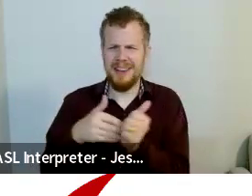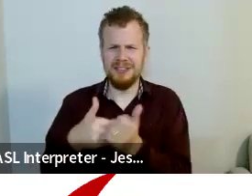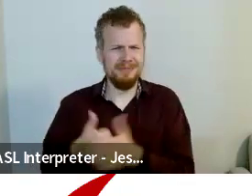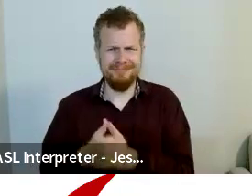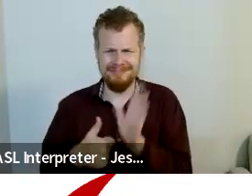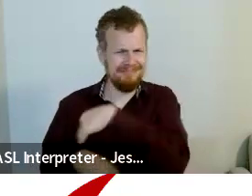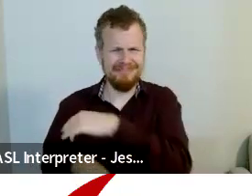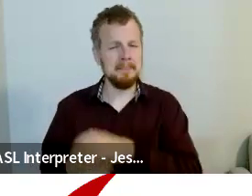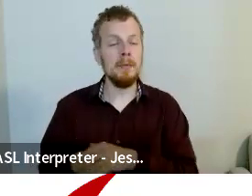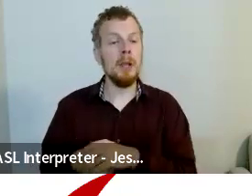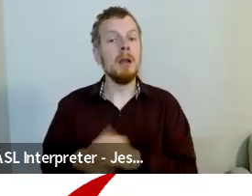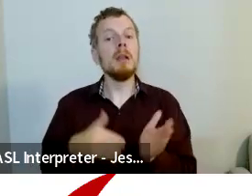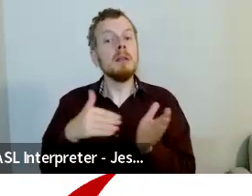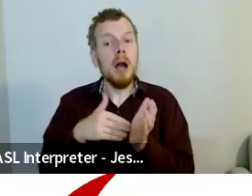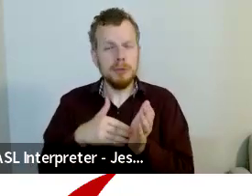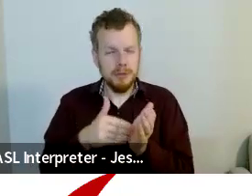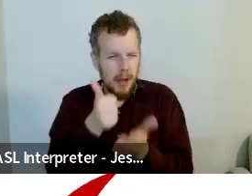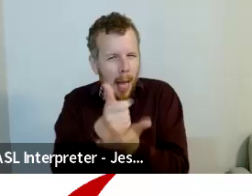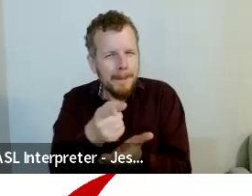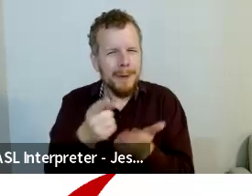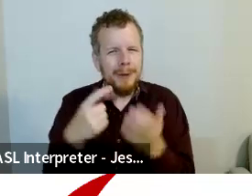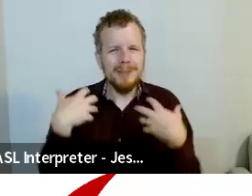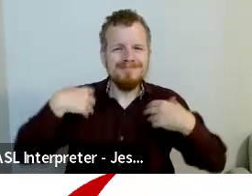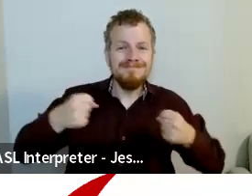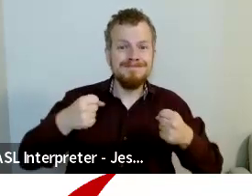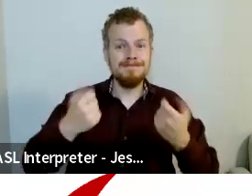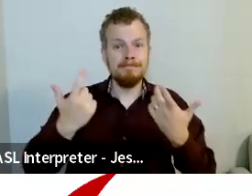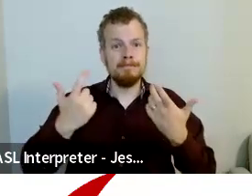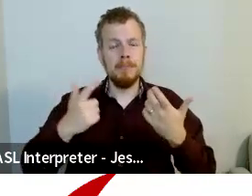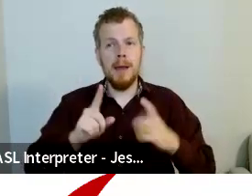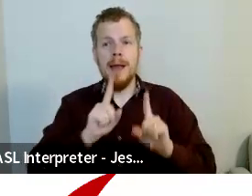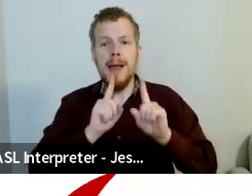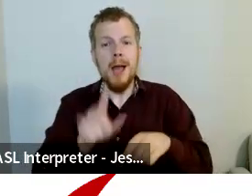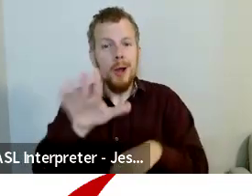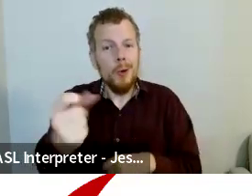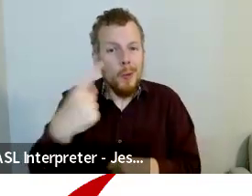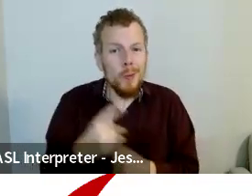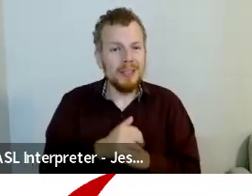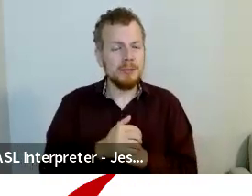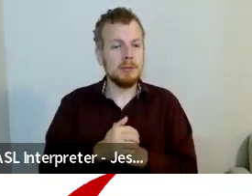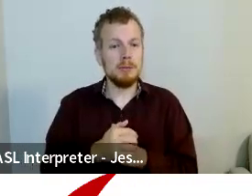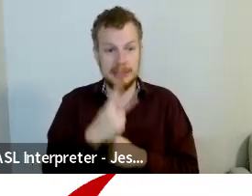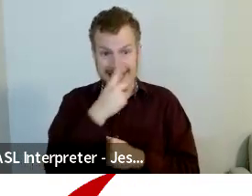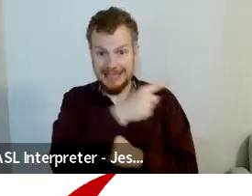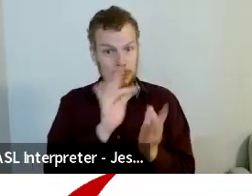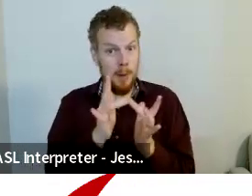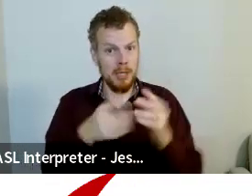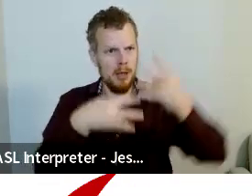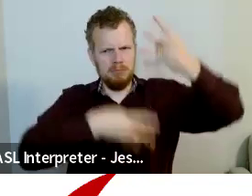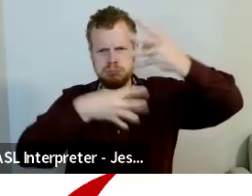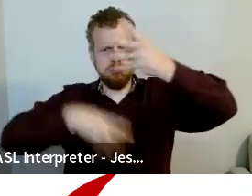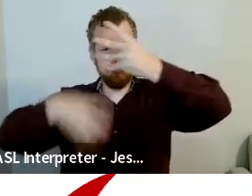care provider helps keep you healthy and answers any health questions. The website lets you search for doctors